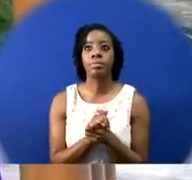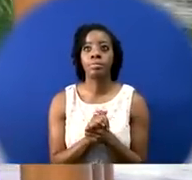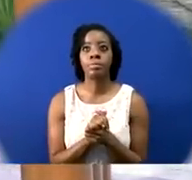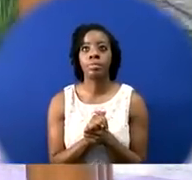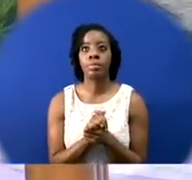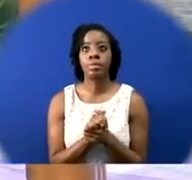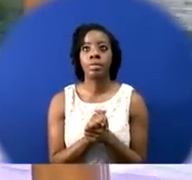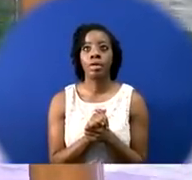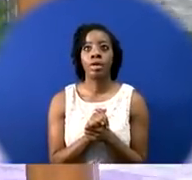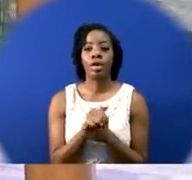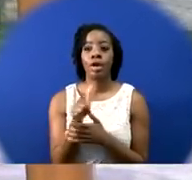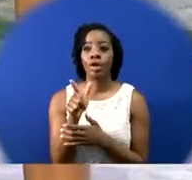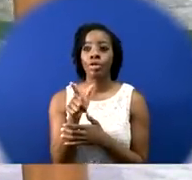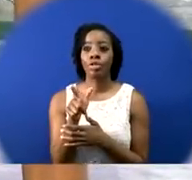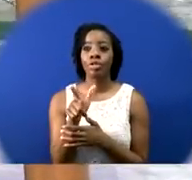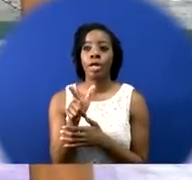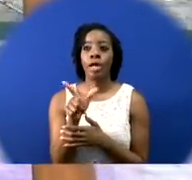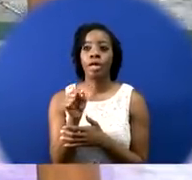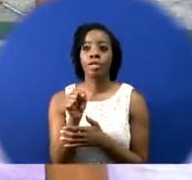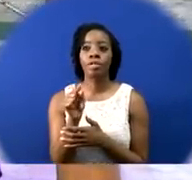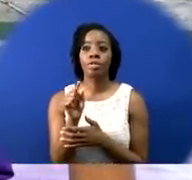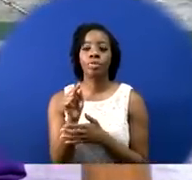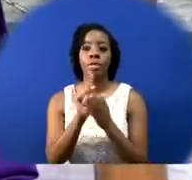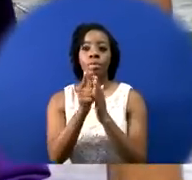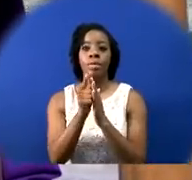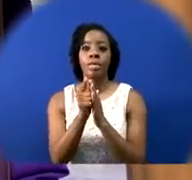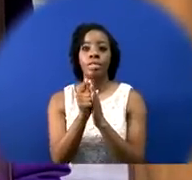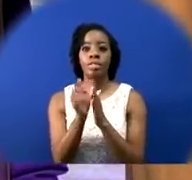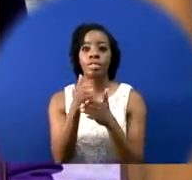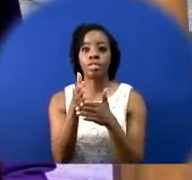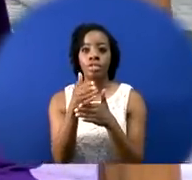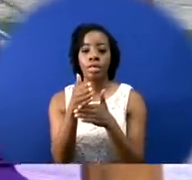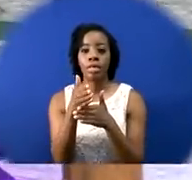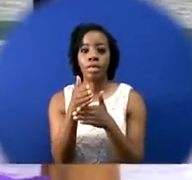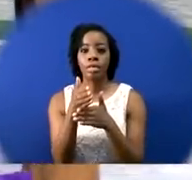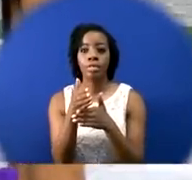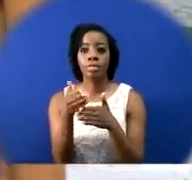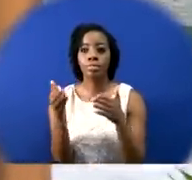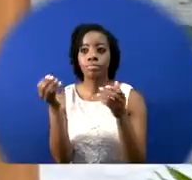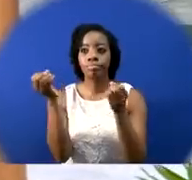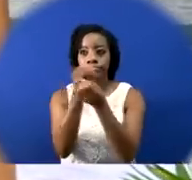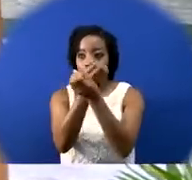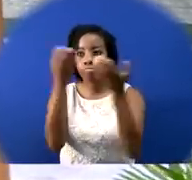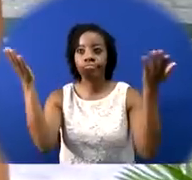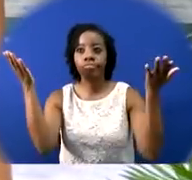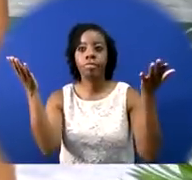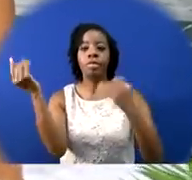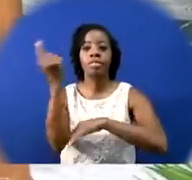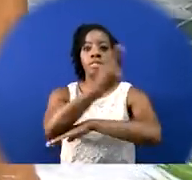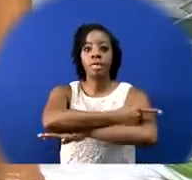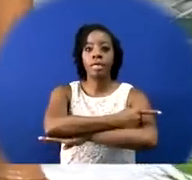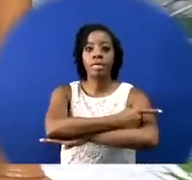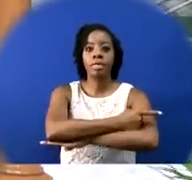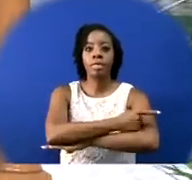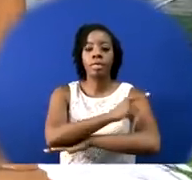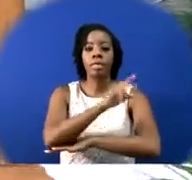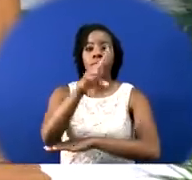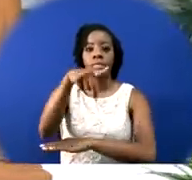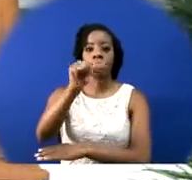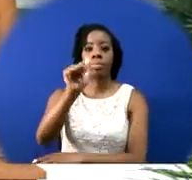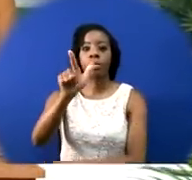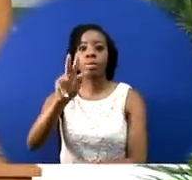I had about 20 minutes to share a message with you today, probably about 25, to share a message with you this afternoon on this Palm